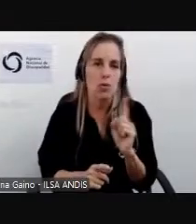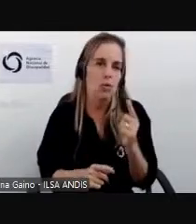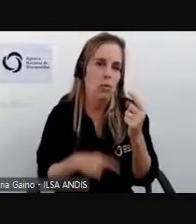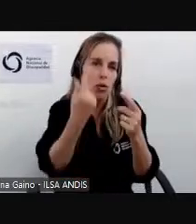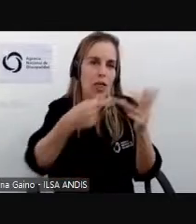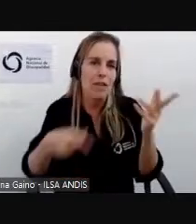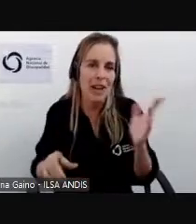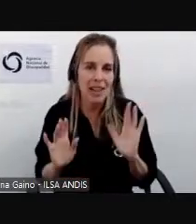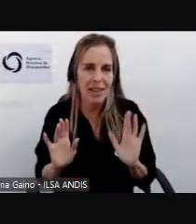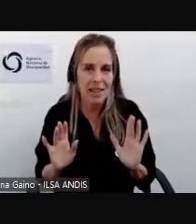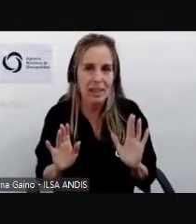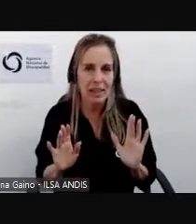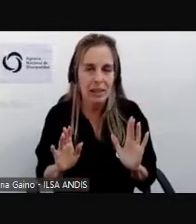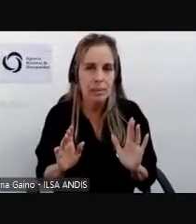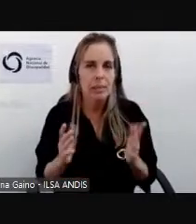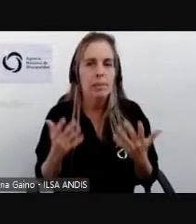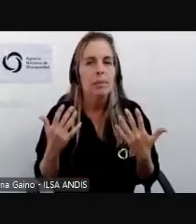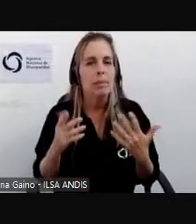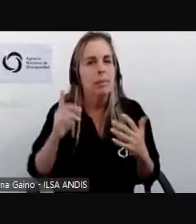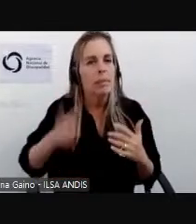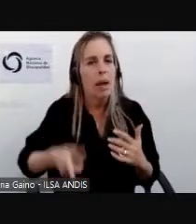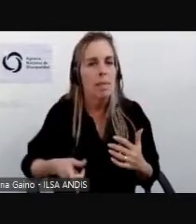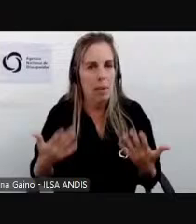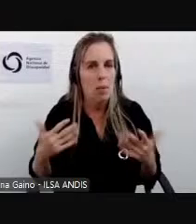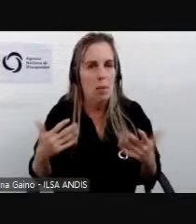only a single one. Of course,